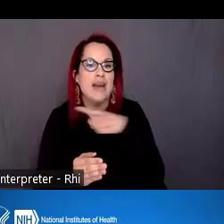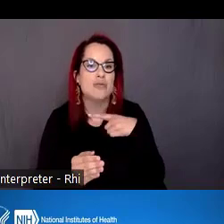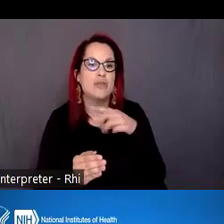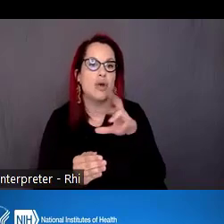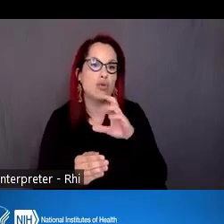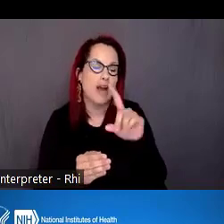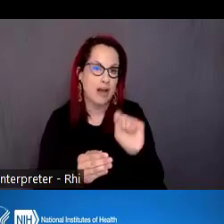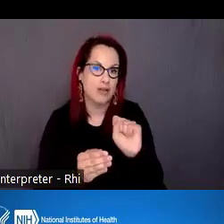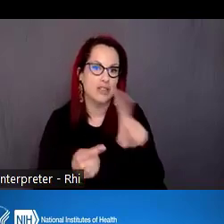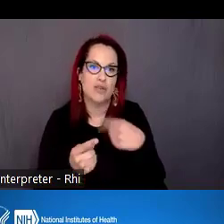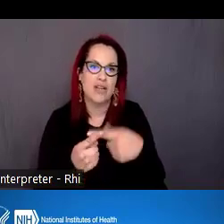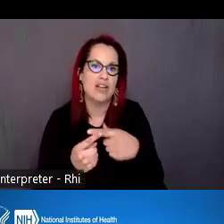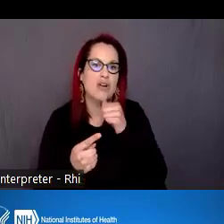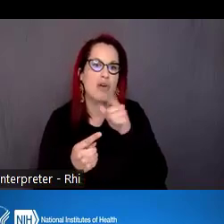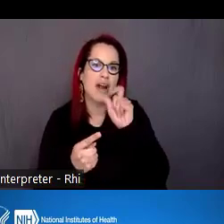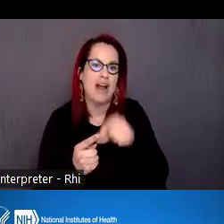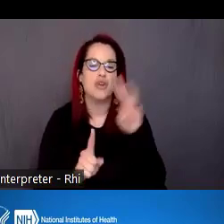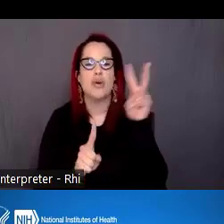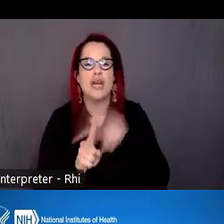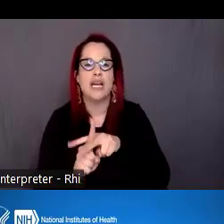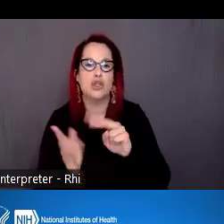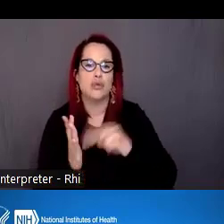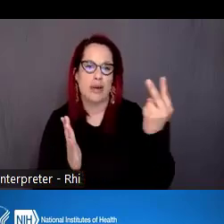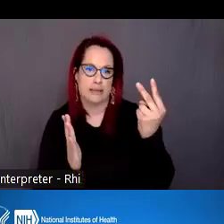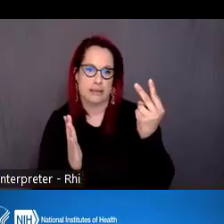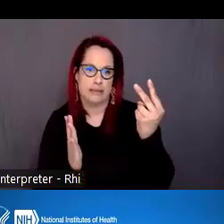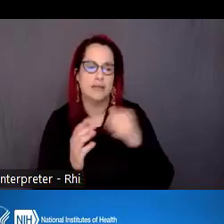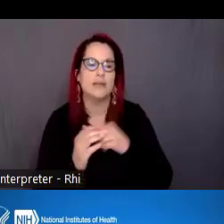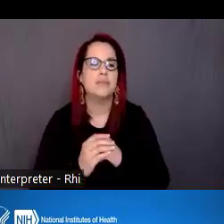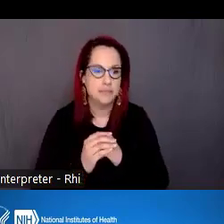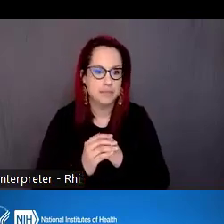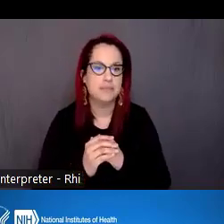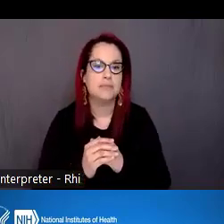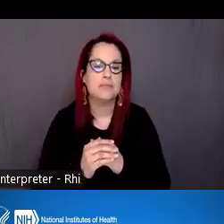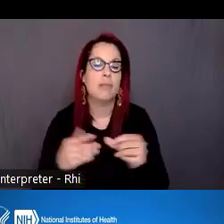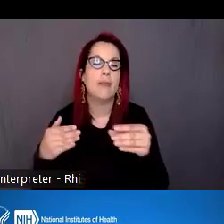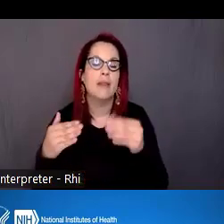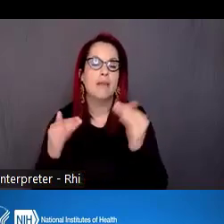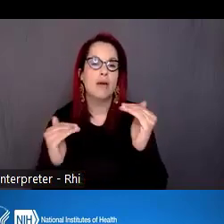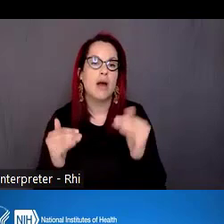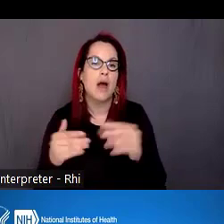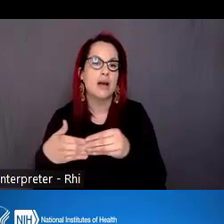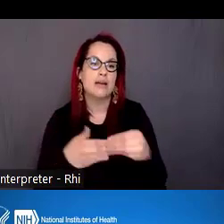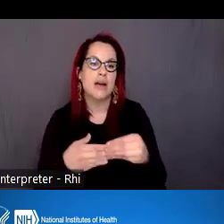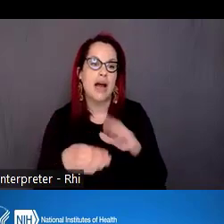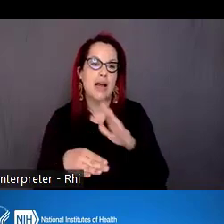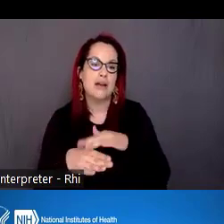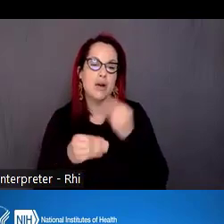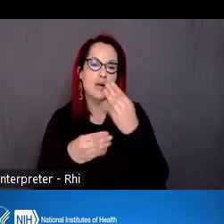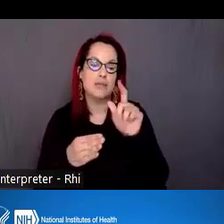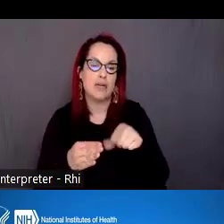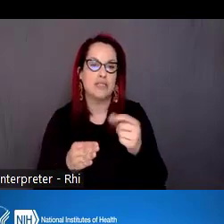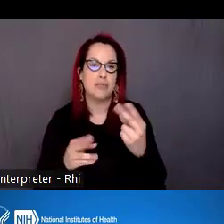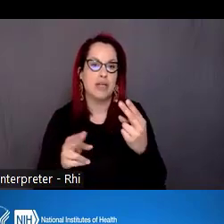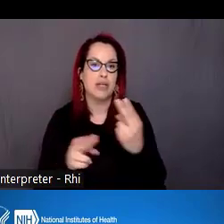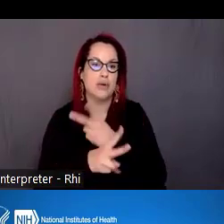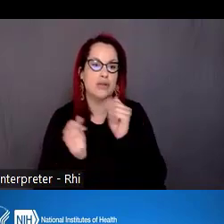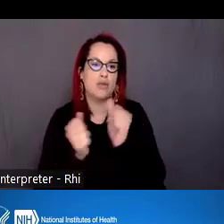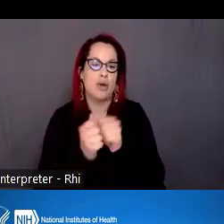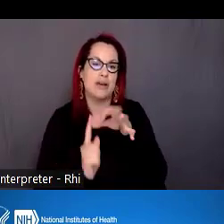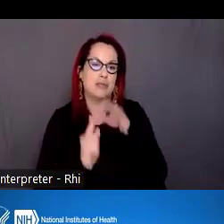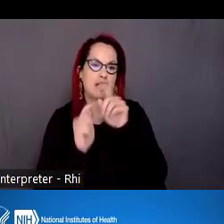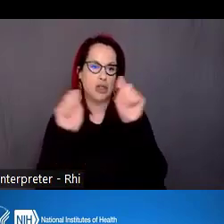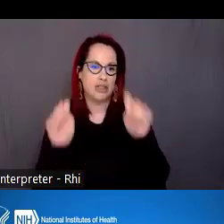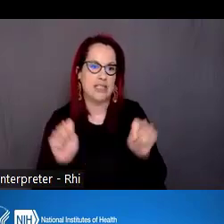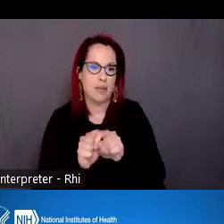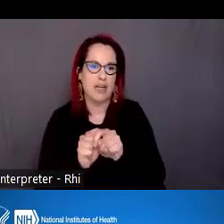twice. A guide notice must be issued using a special template, and the name is provided here,